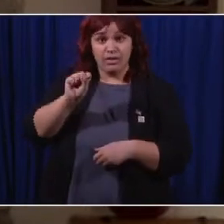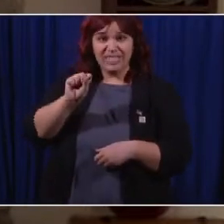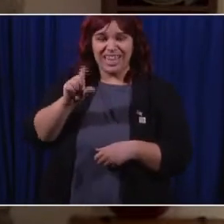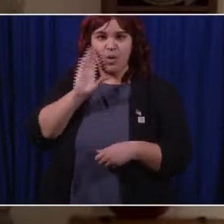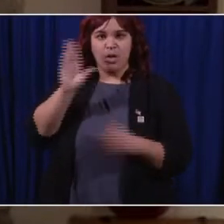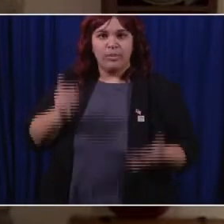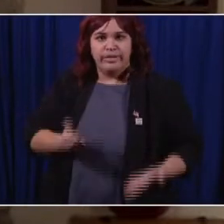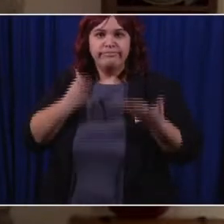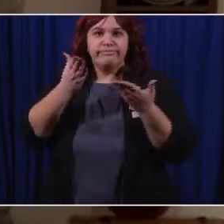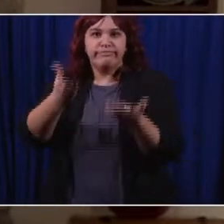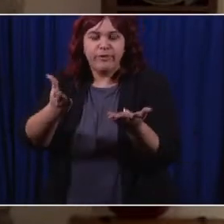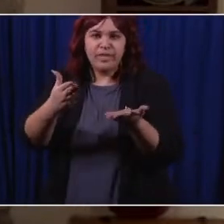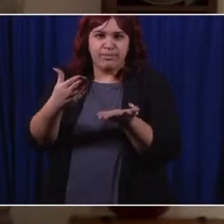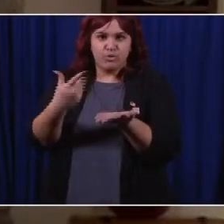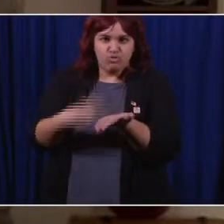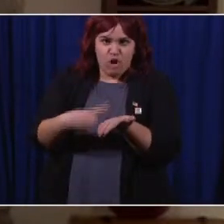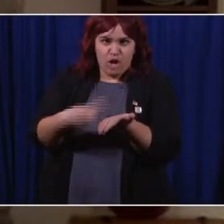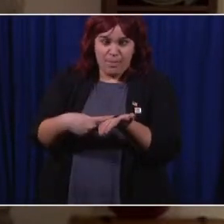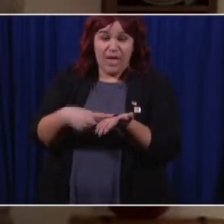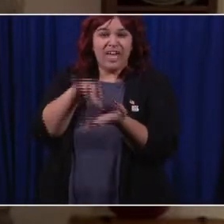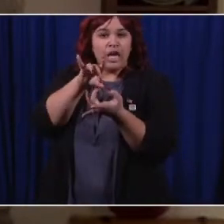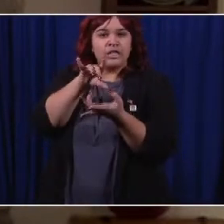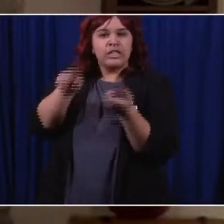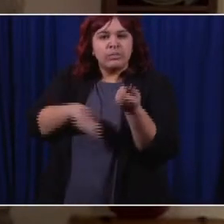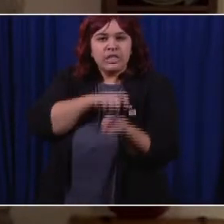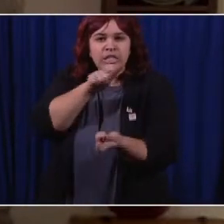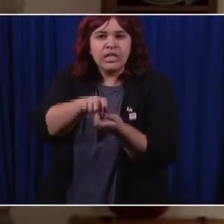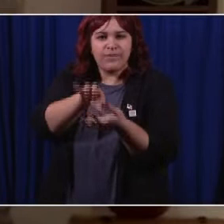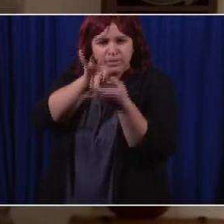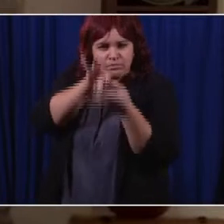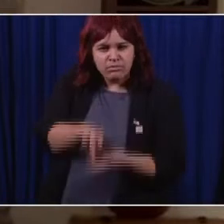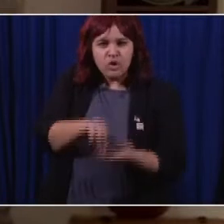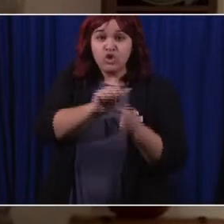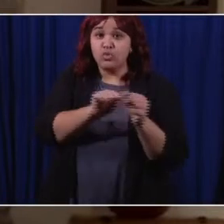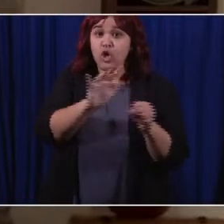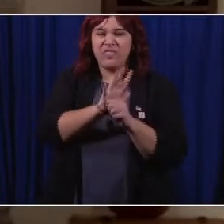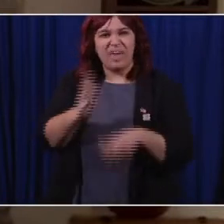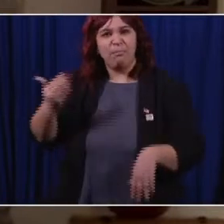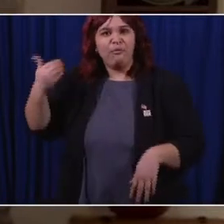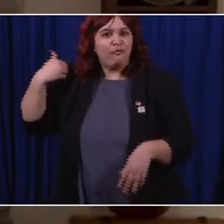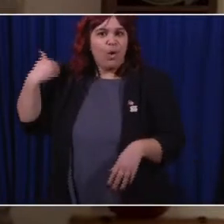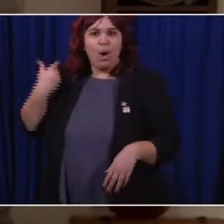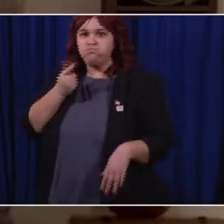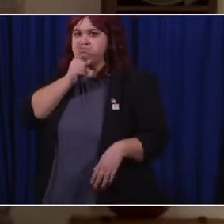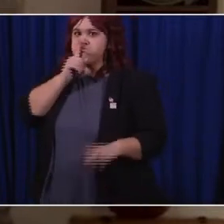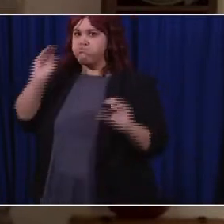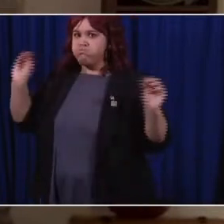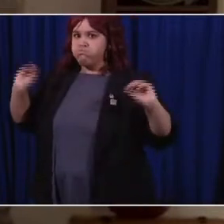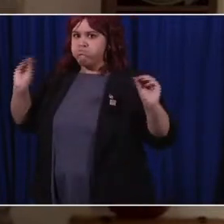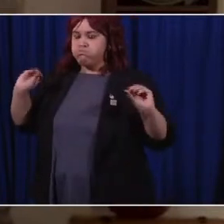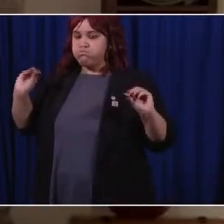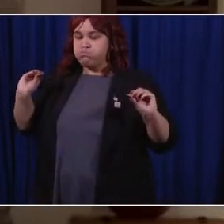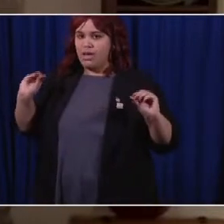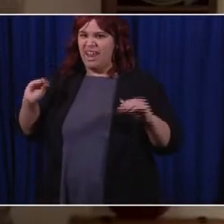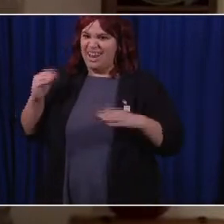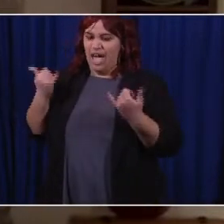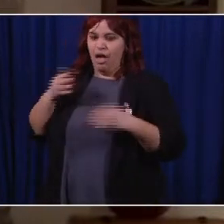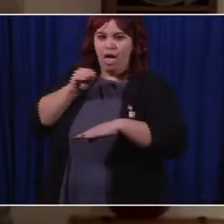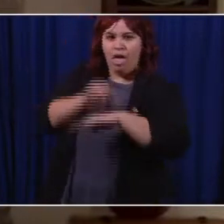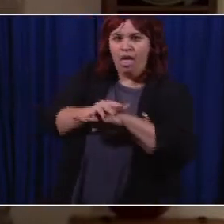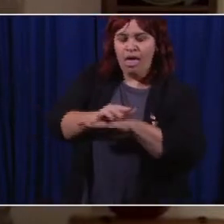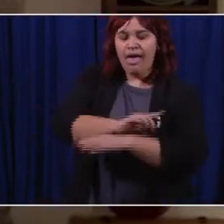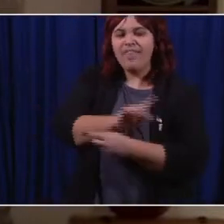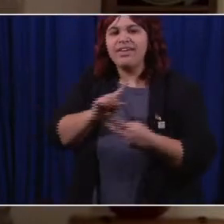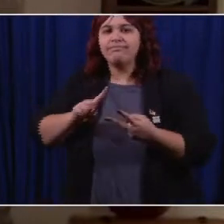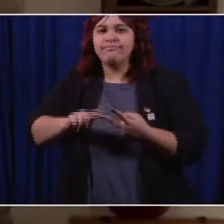that, weren't around this year that you would hope the legislature might take up? And then similarly with the state budget proposal coming